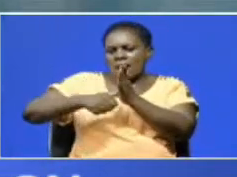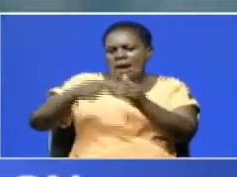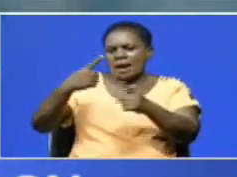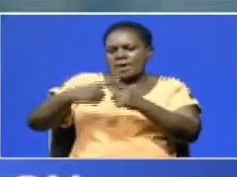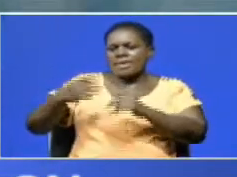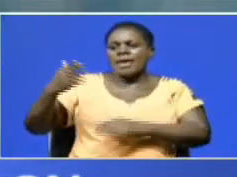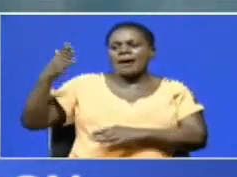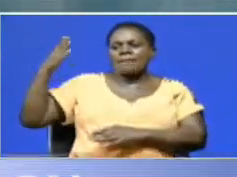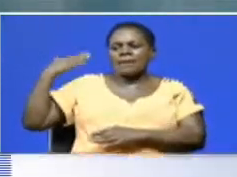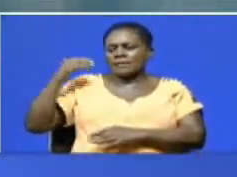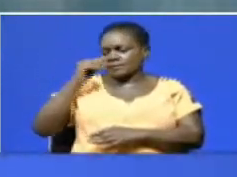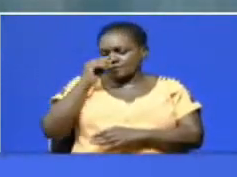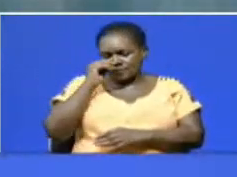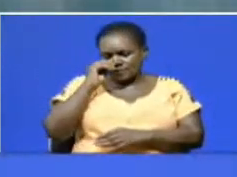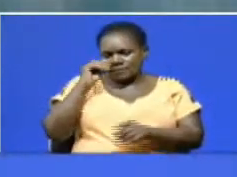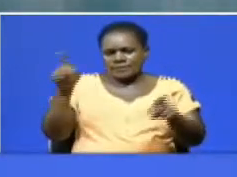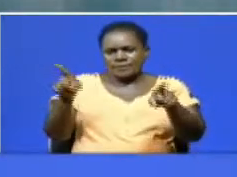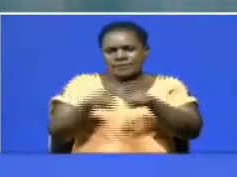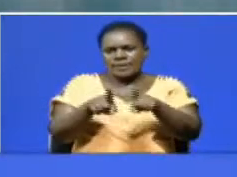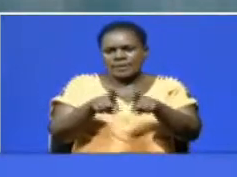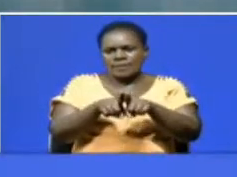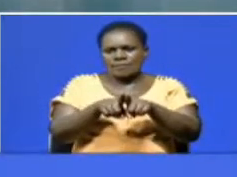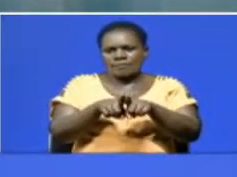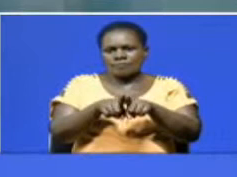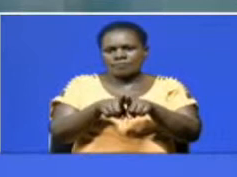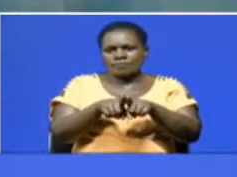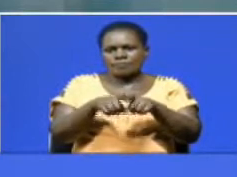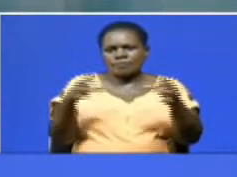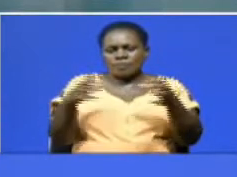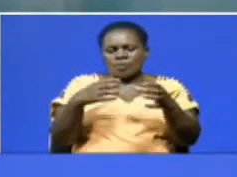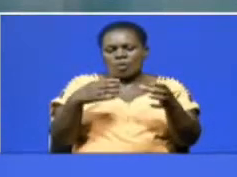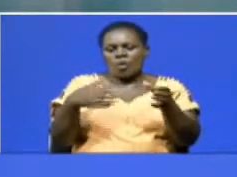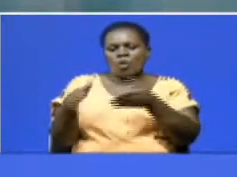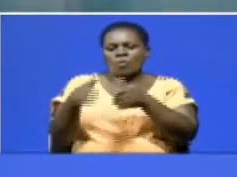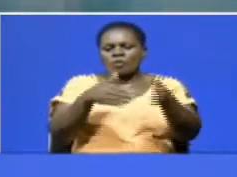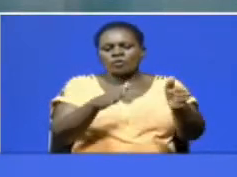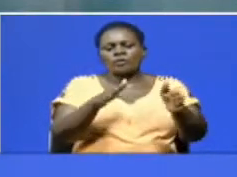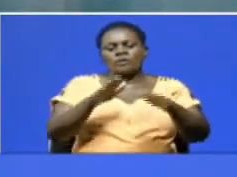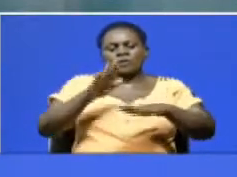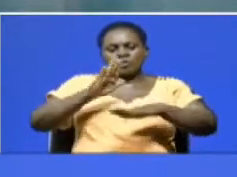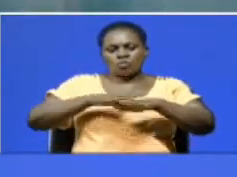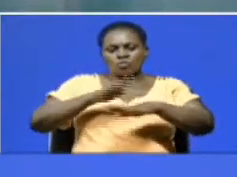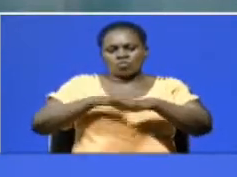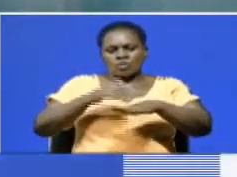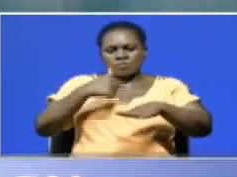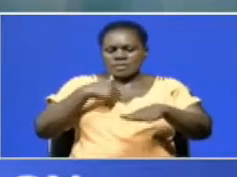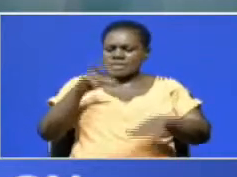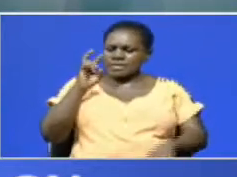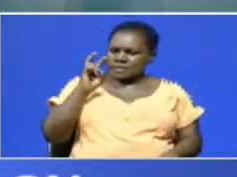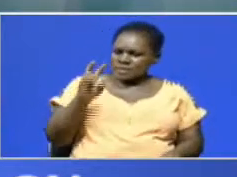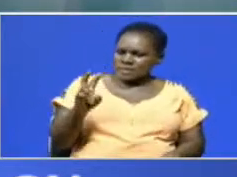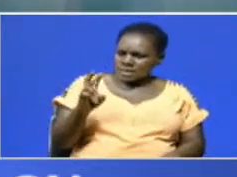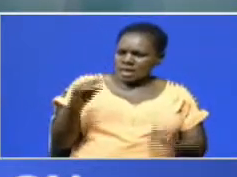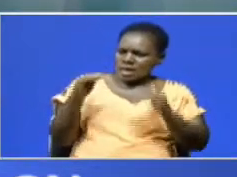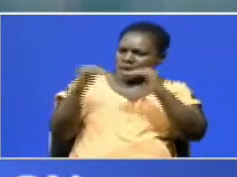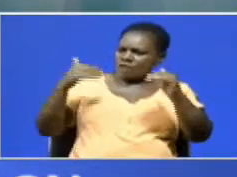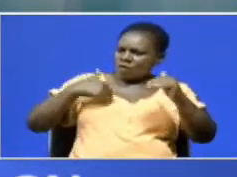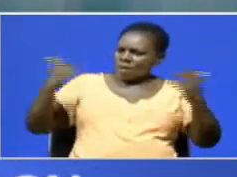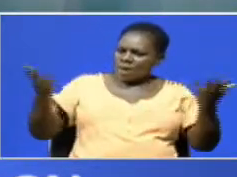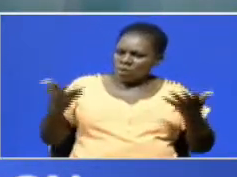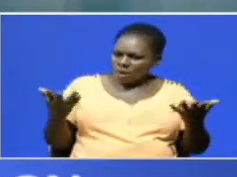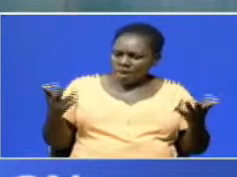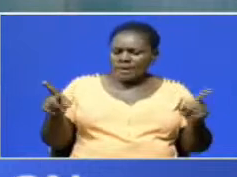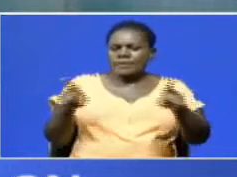year, and being in the semi is actually a great privilege because I'll be able to see where my level is,